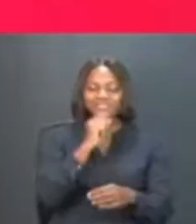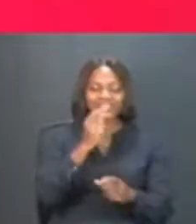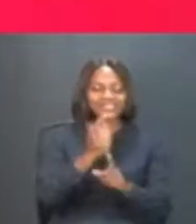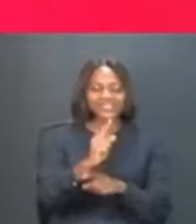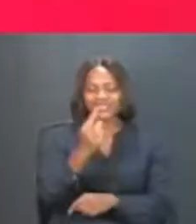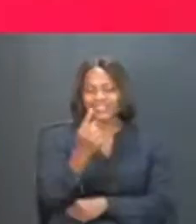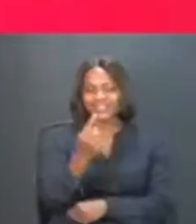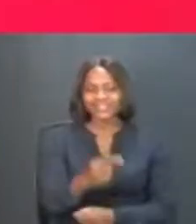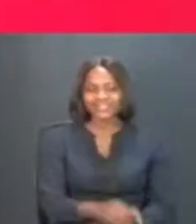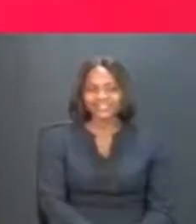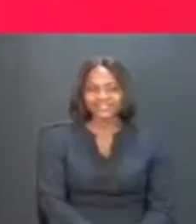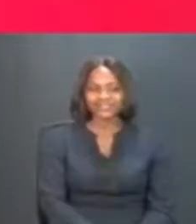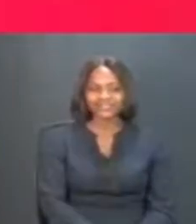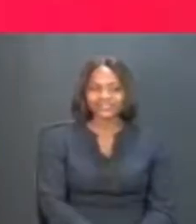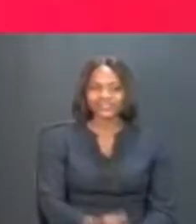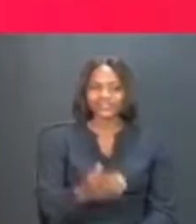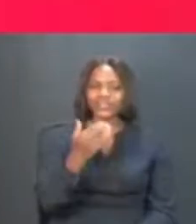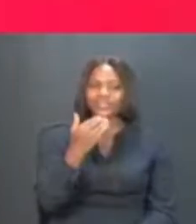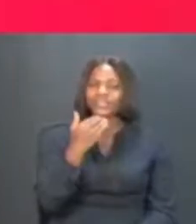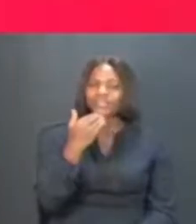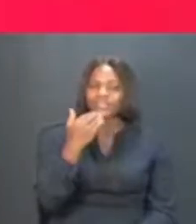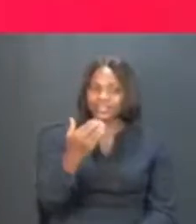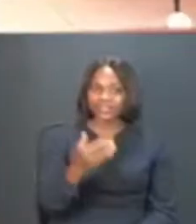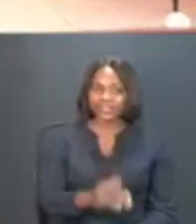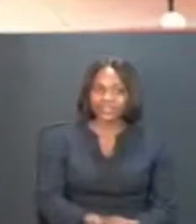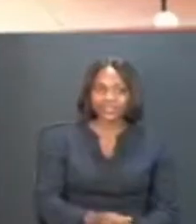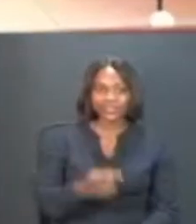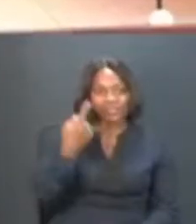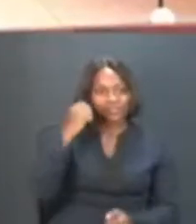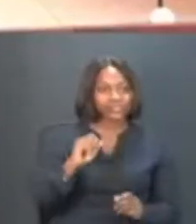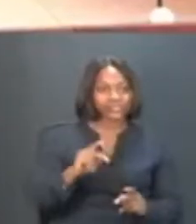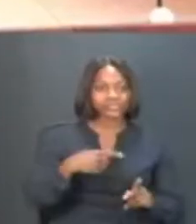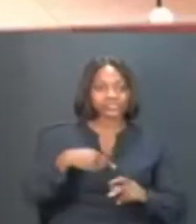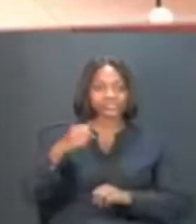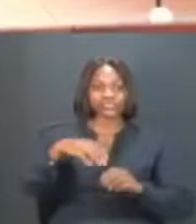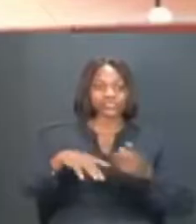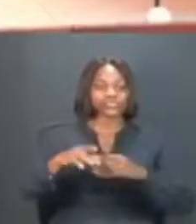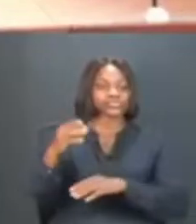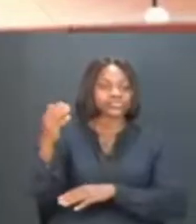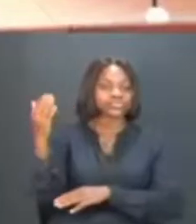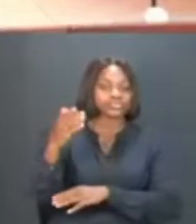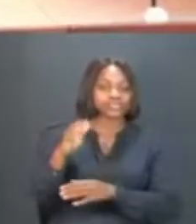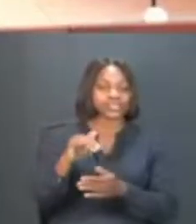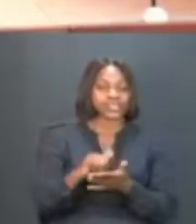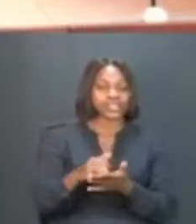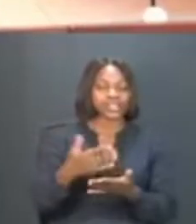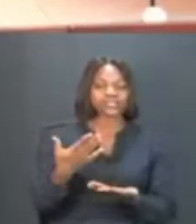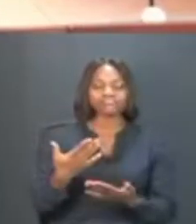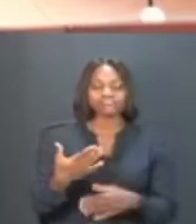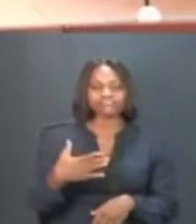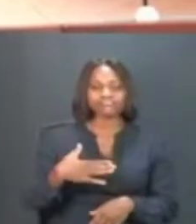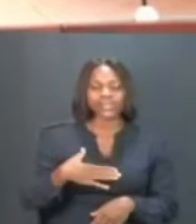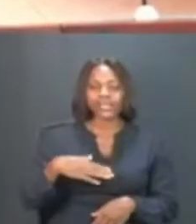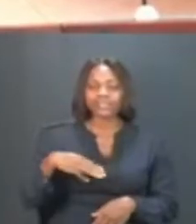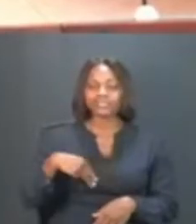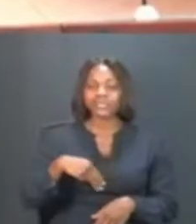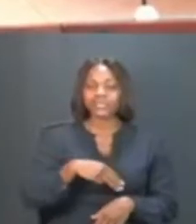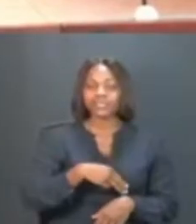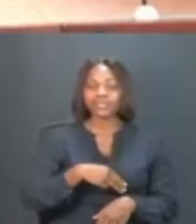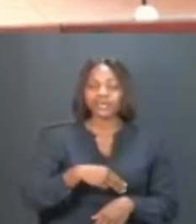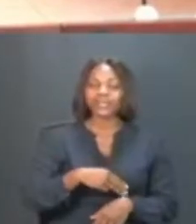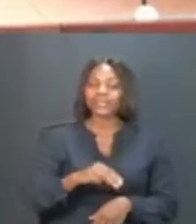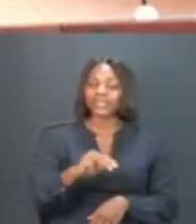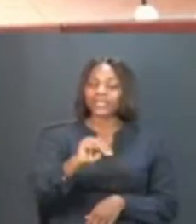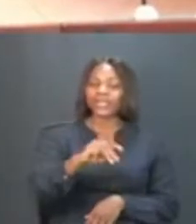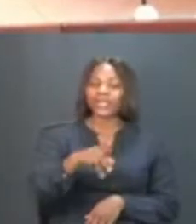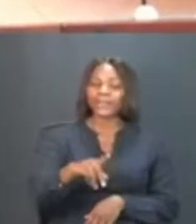Mr. Speaker, for the opportunity to contribute to the statement made by my colleague, the Honorable Member of